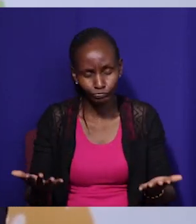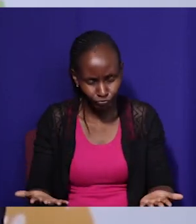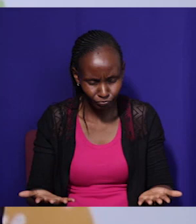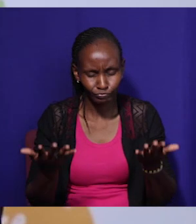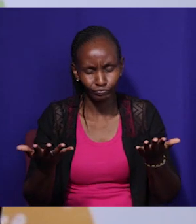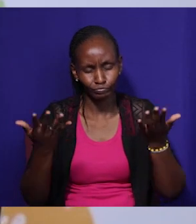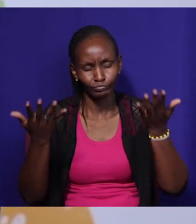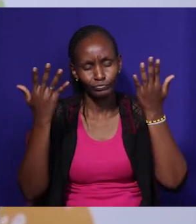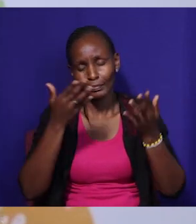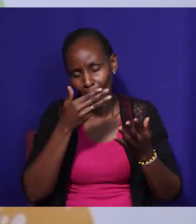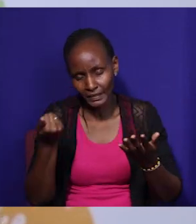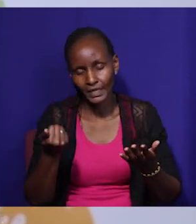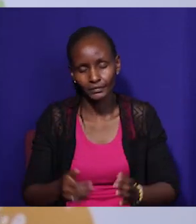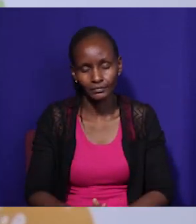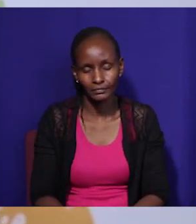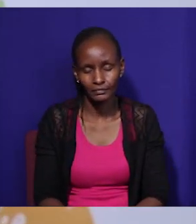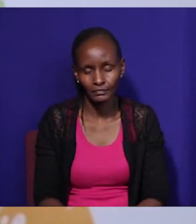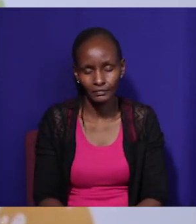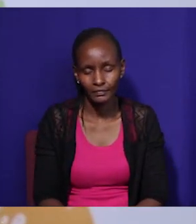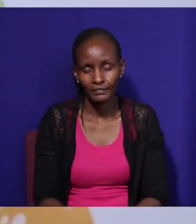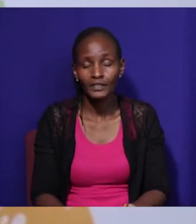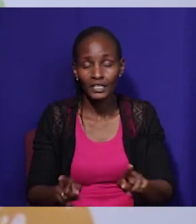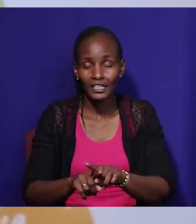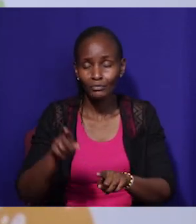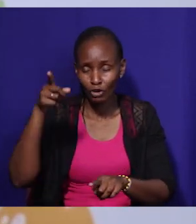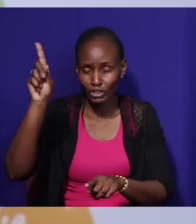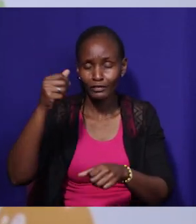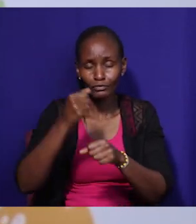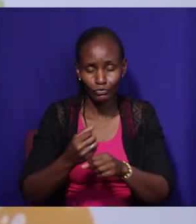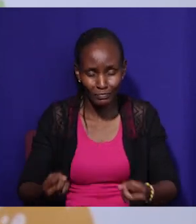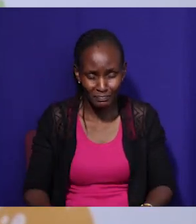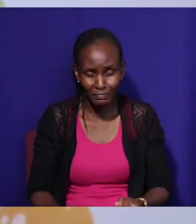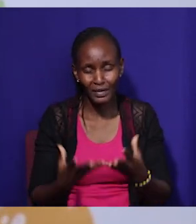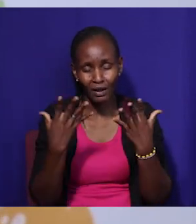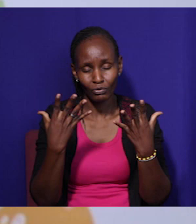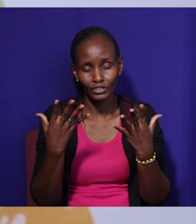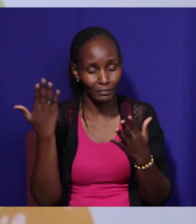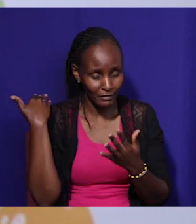improve. And just like you performed a miracle